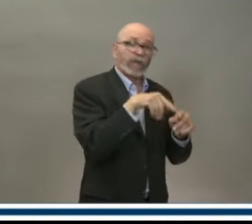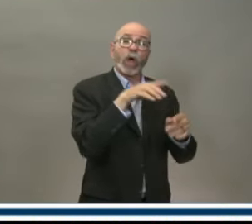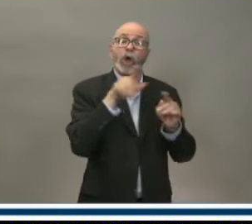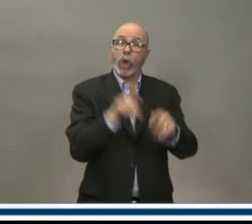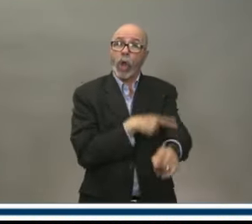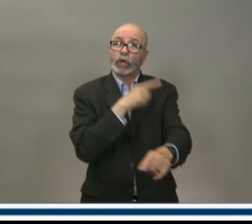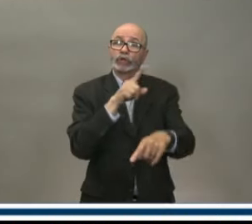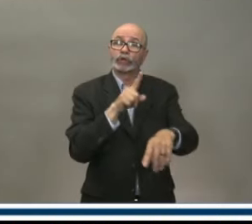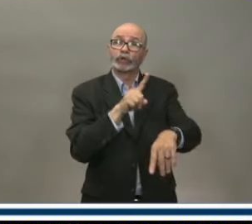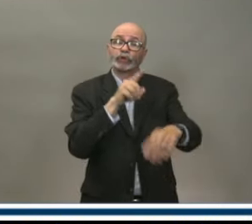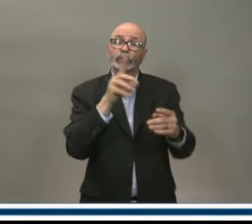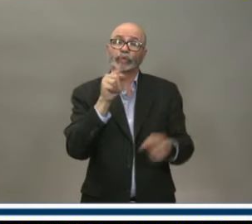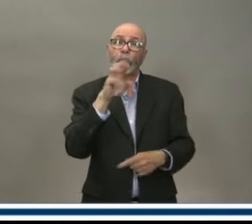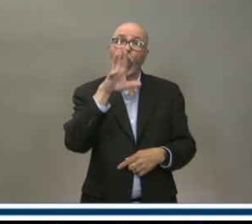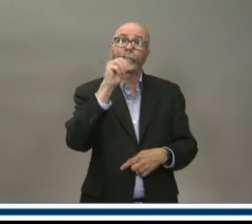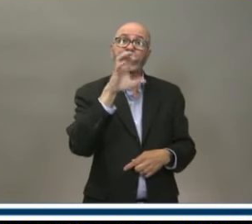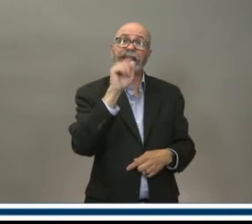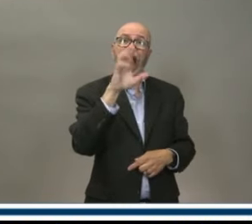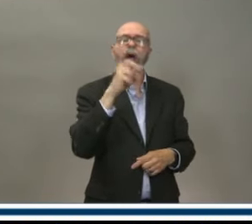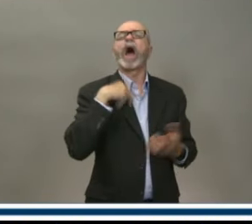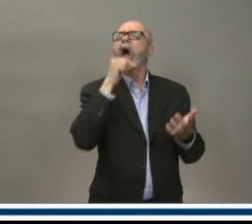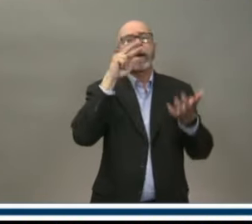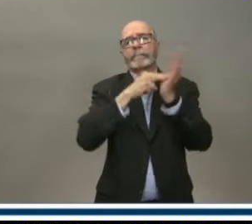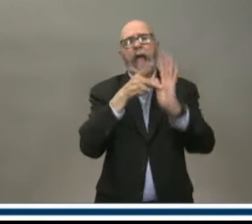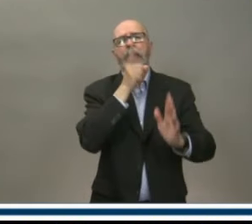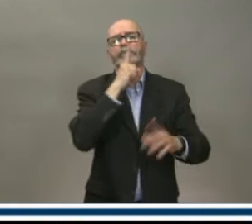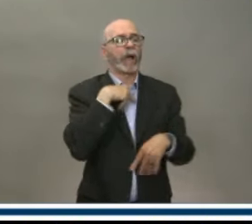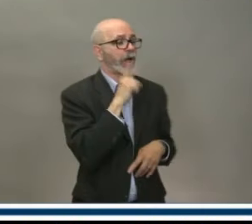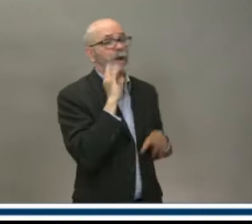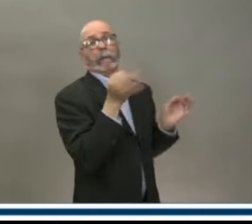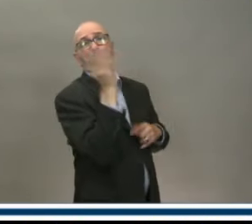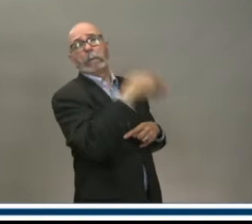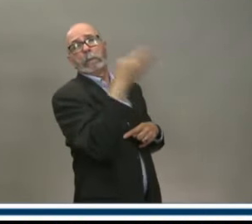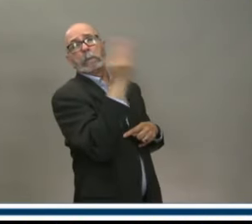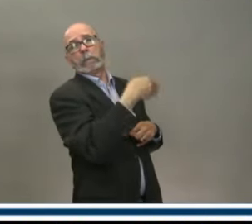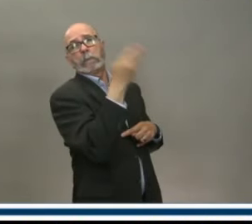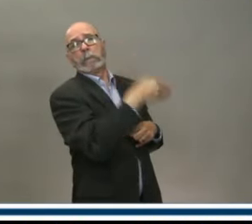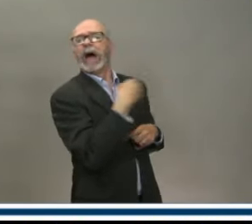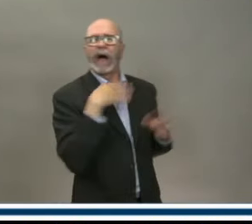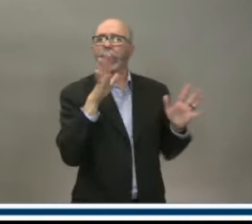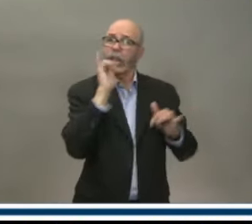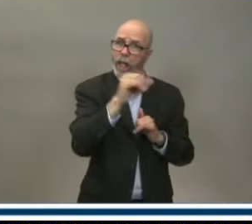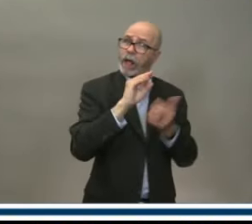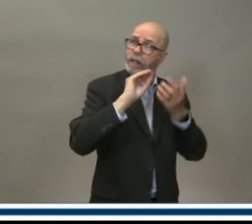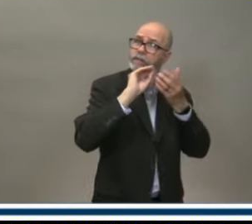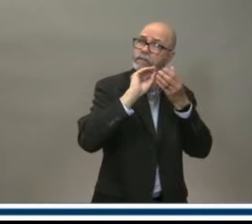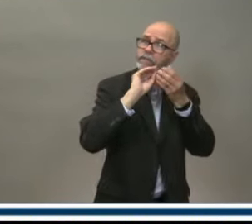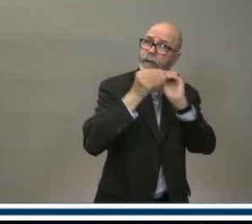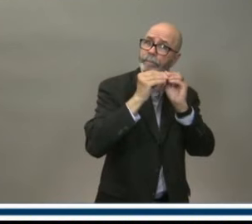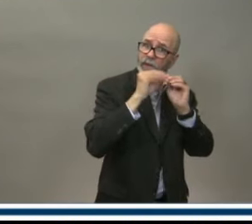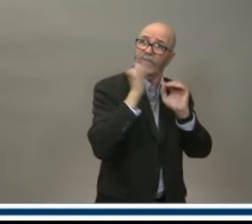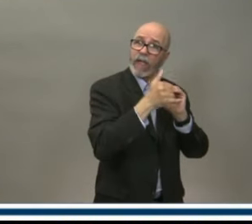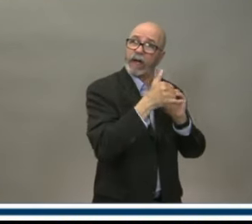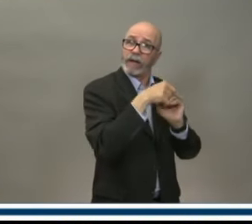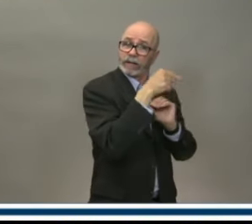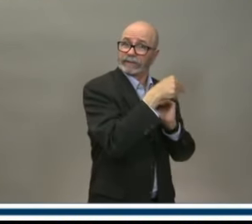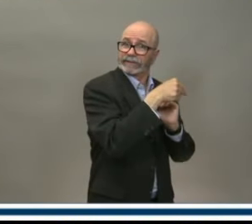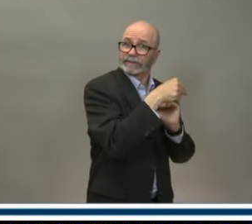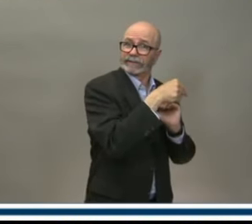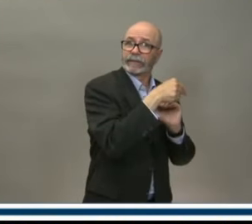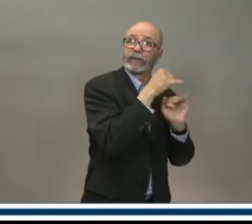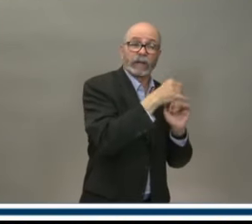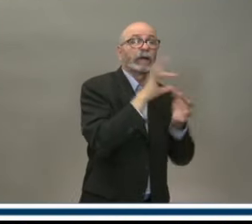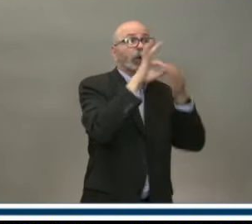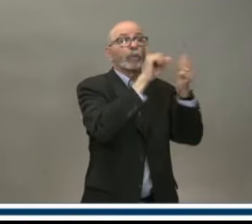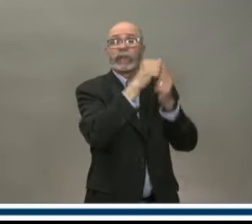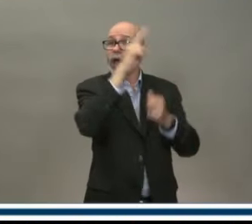on long-term care homes, but I wonder what those statistics, along with our low hospitalization rate